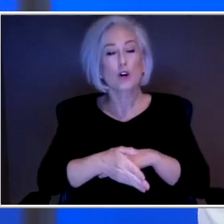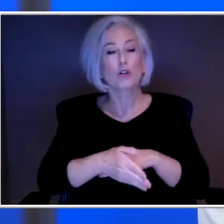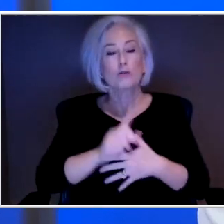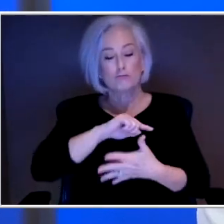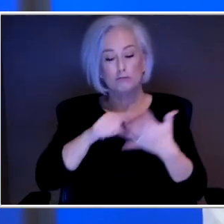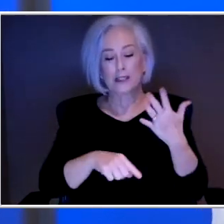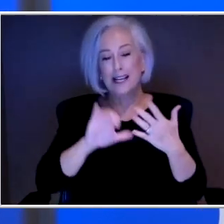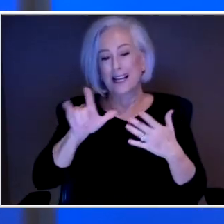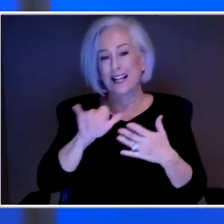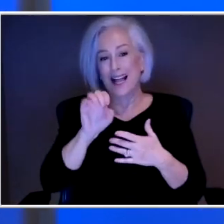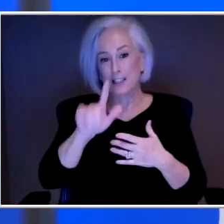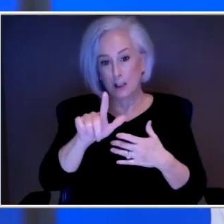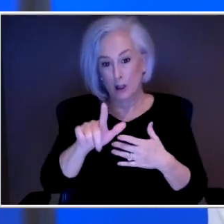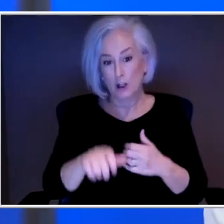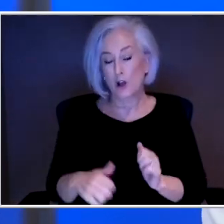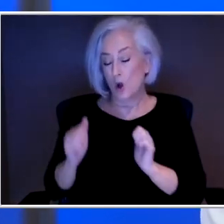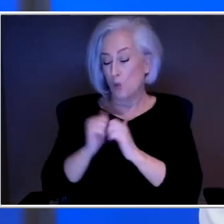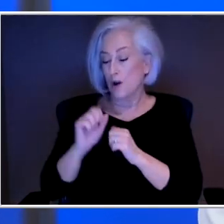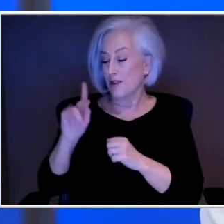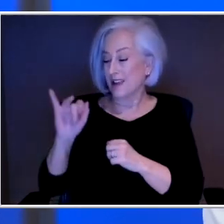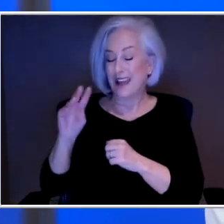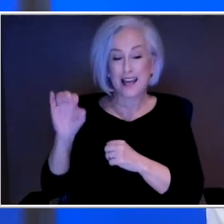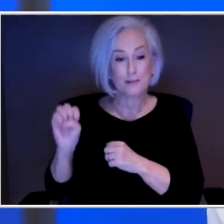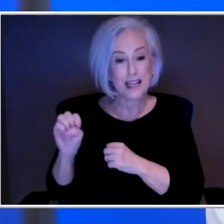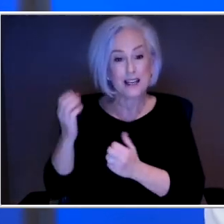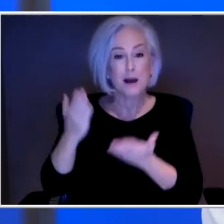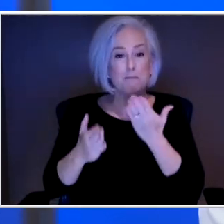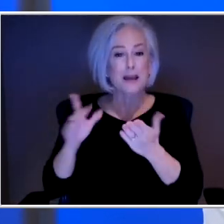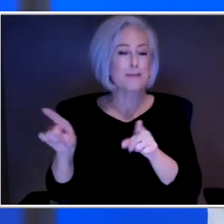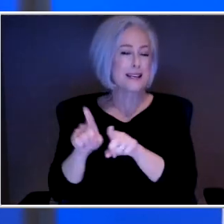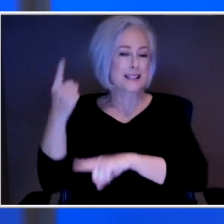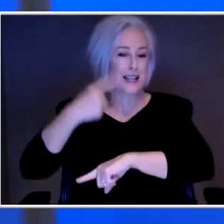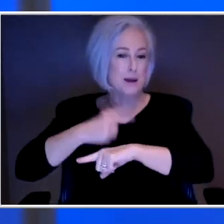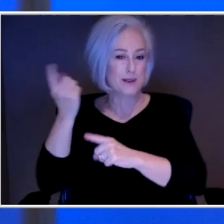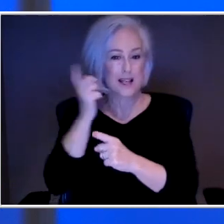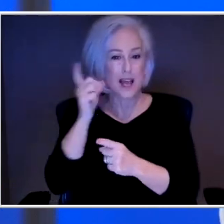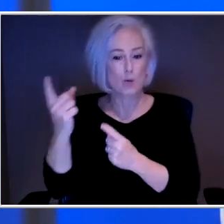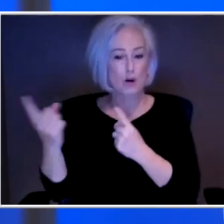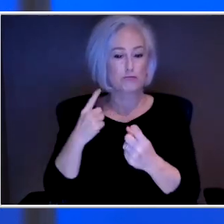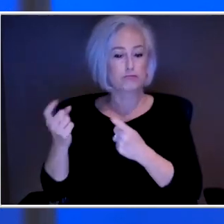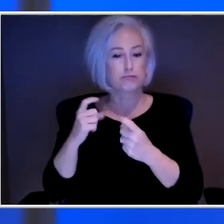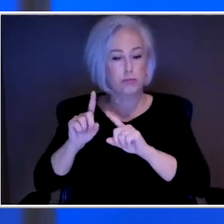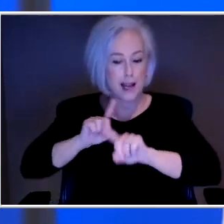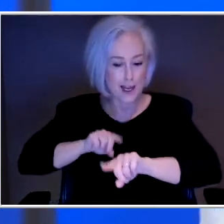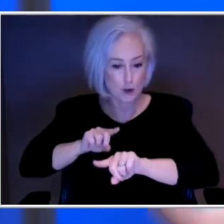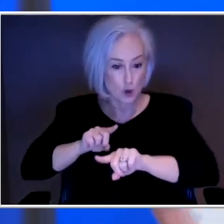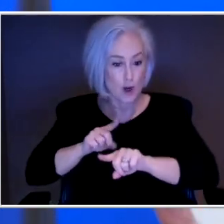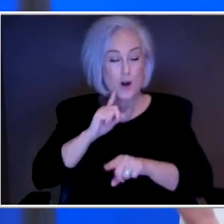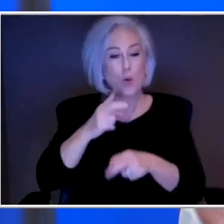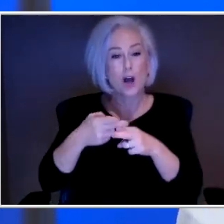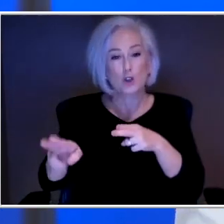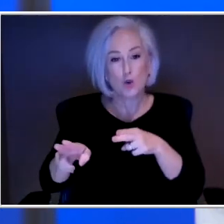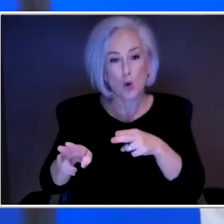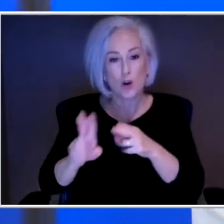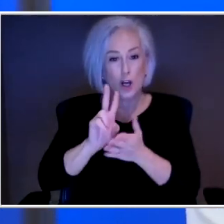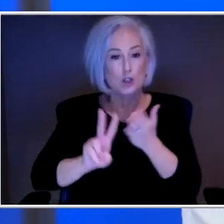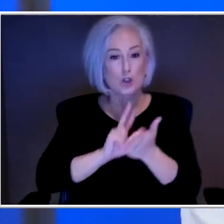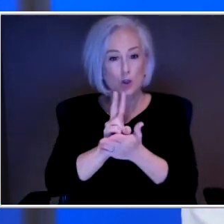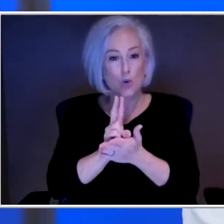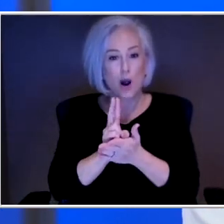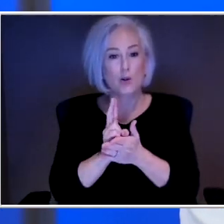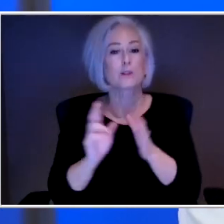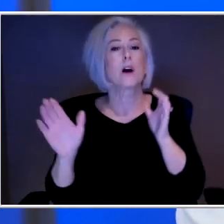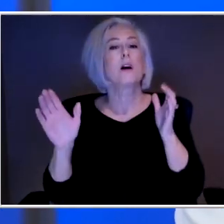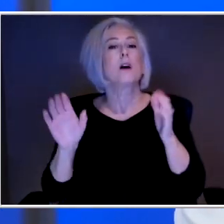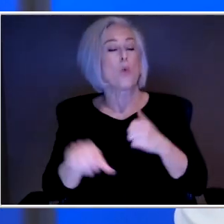will elect to do that the same day when they do psychedelic-assisted psychotherapy with ketamine, because it's a shorter drug. It only lasts about 2 hours compared to 6 to 8 hours with some of